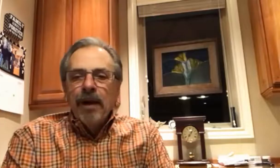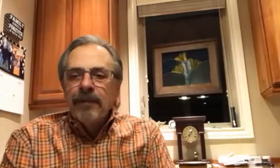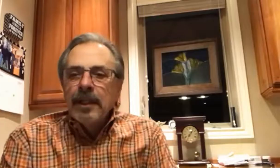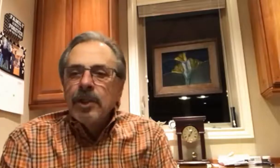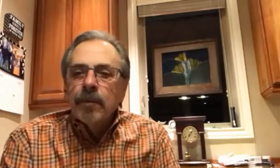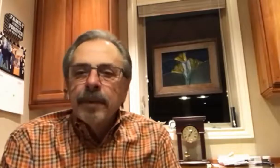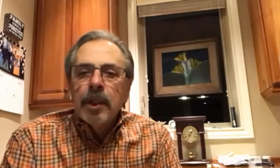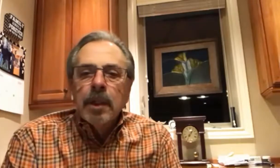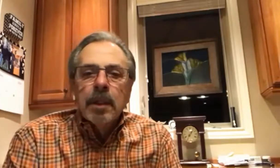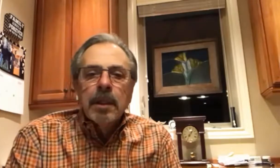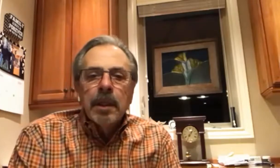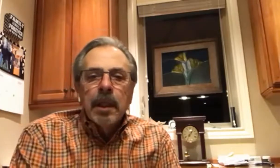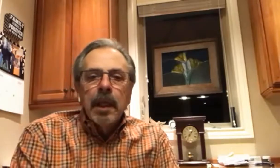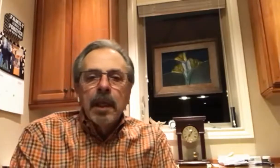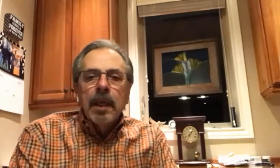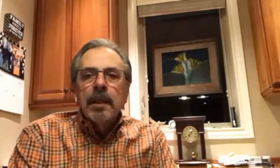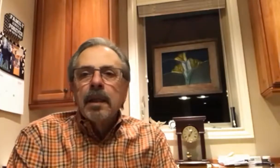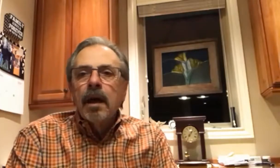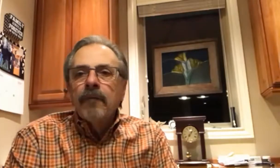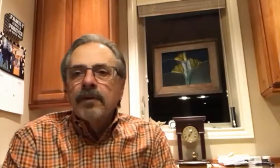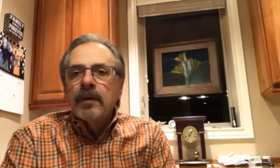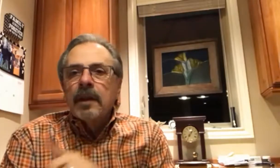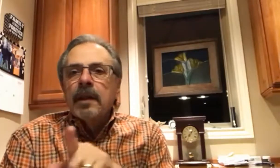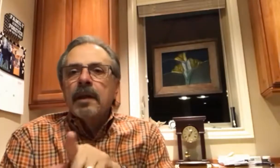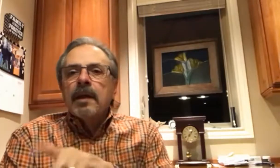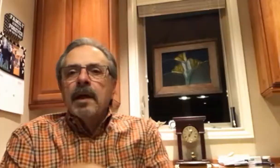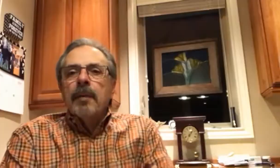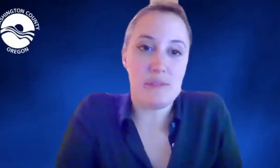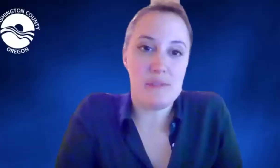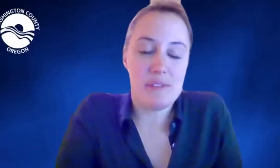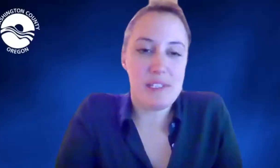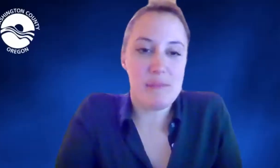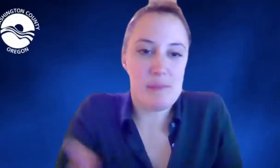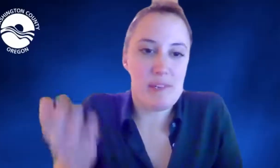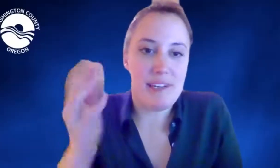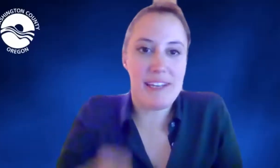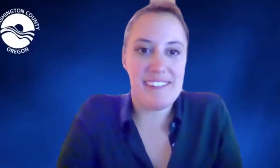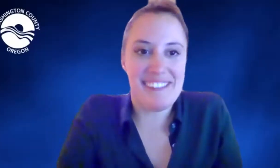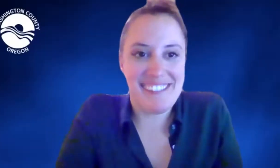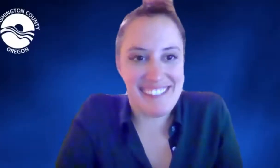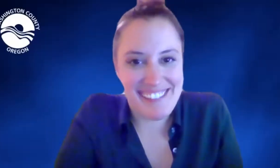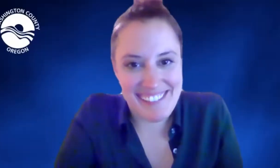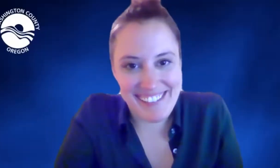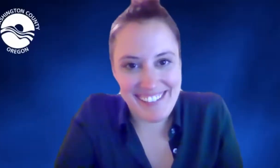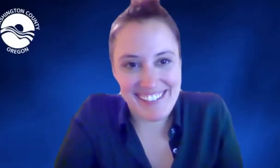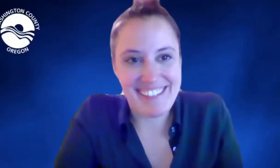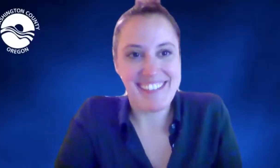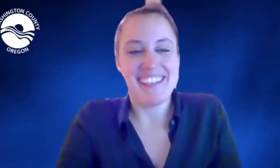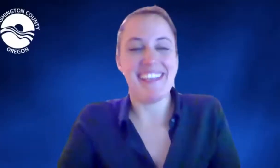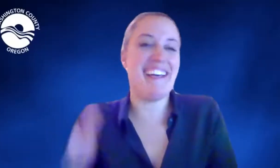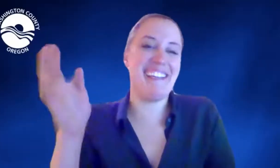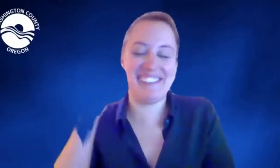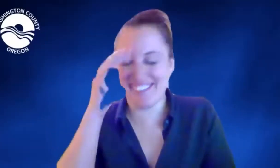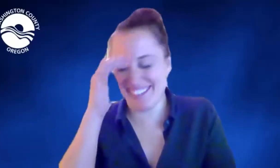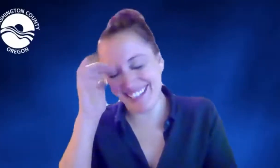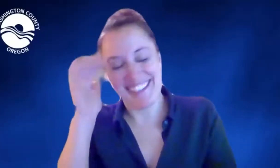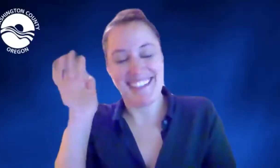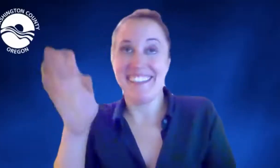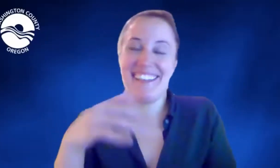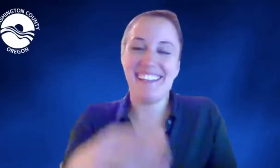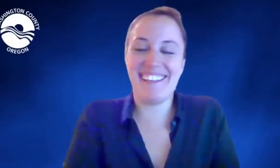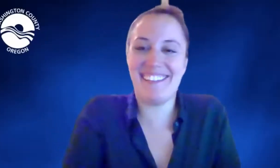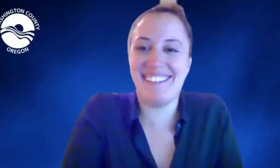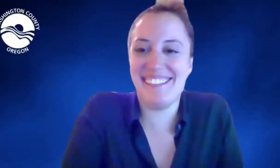Well, I think we have an interpreter and obviously a person who's doing signing. So yeah. Yeah.